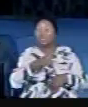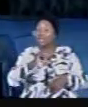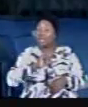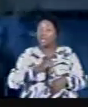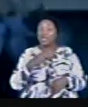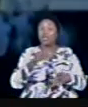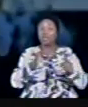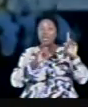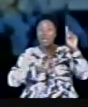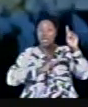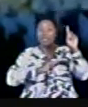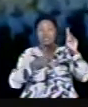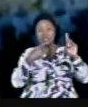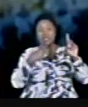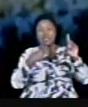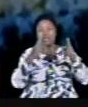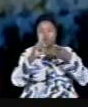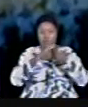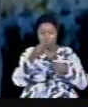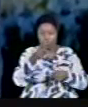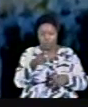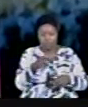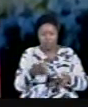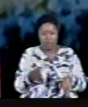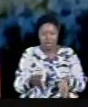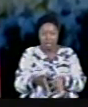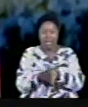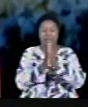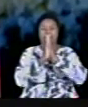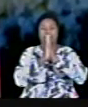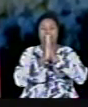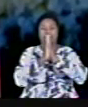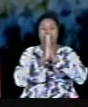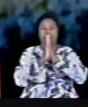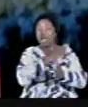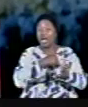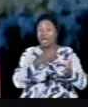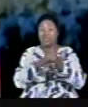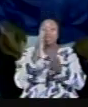you, ask, and it shall be given you. Amen.